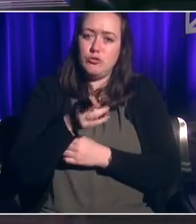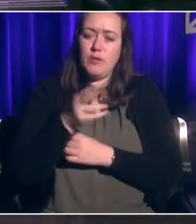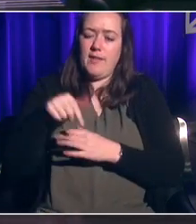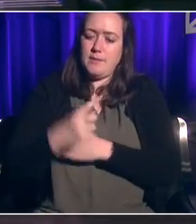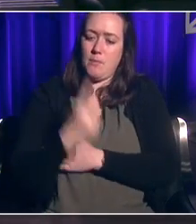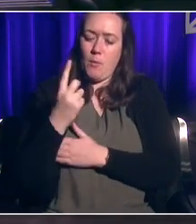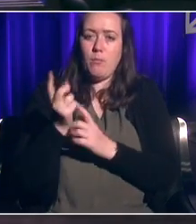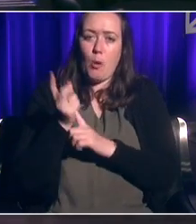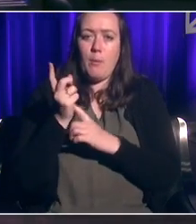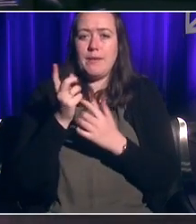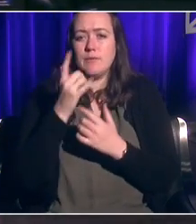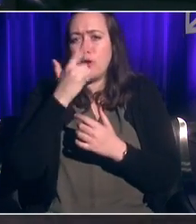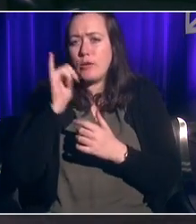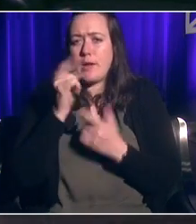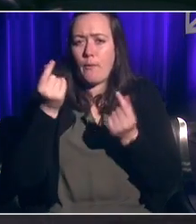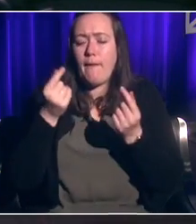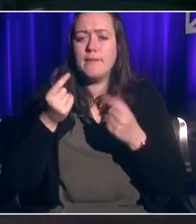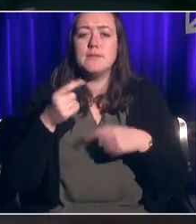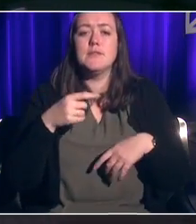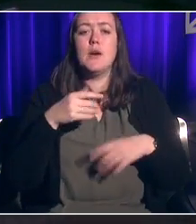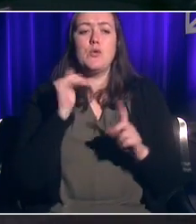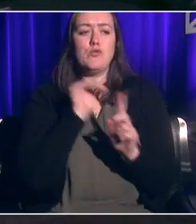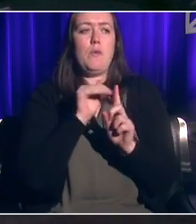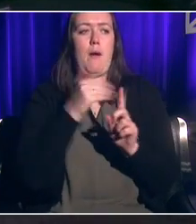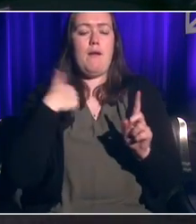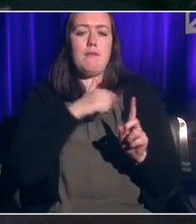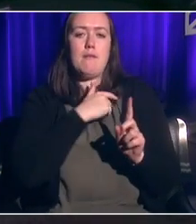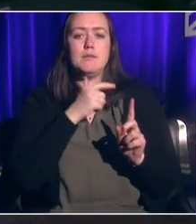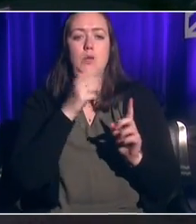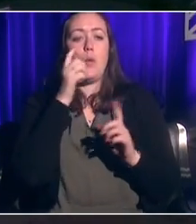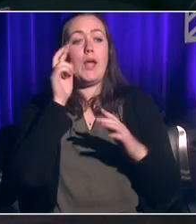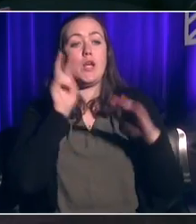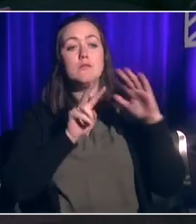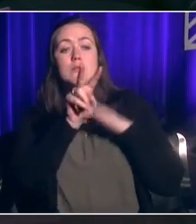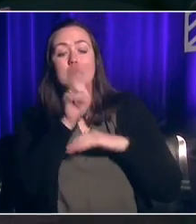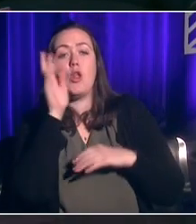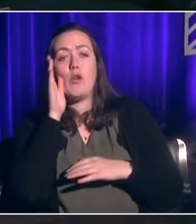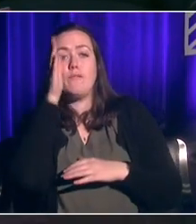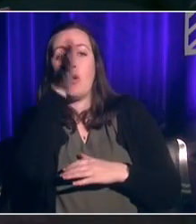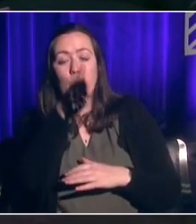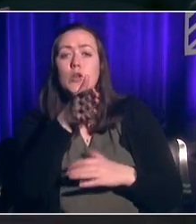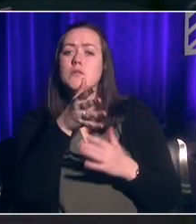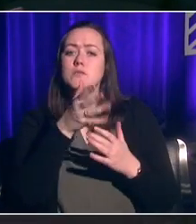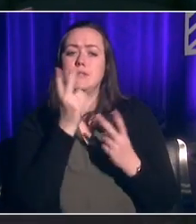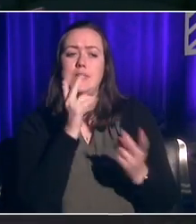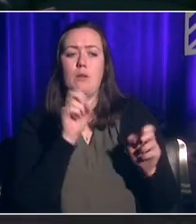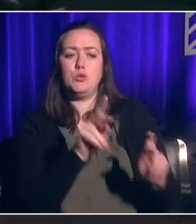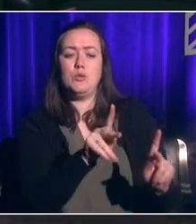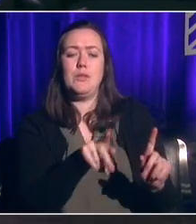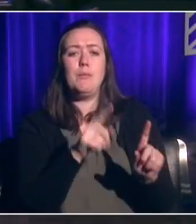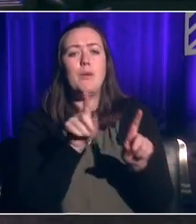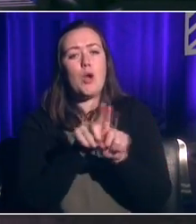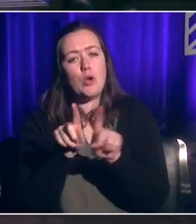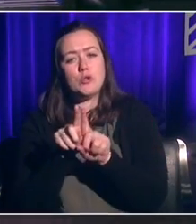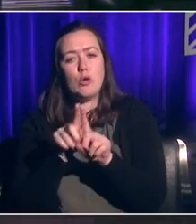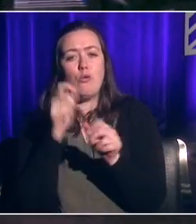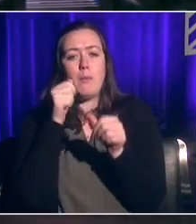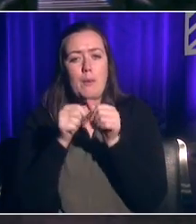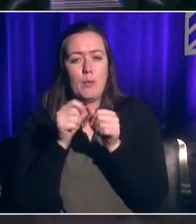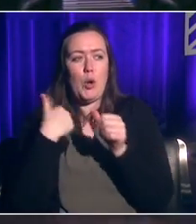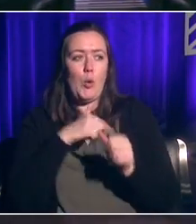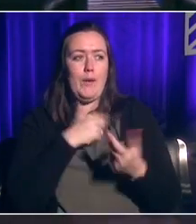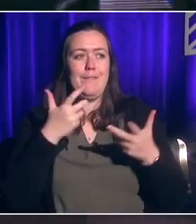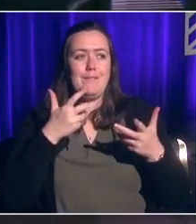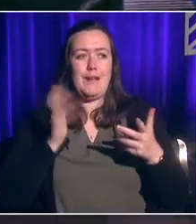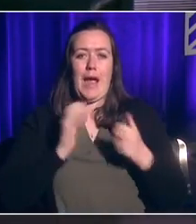as we look forward, not only do we see opportunity, but we have to remind ourselves that we've been here before. I know that it's a little hard, a little sticky, a